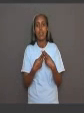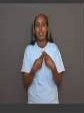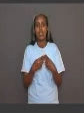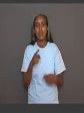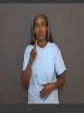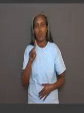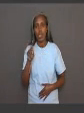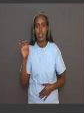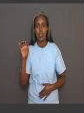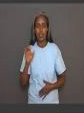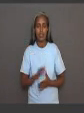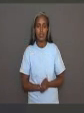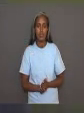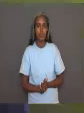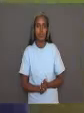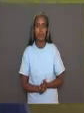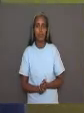by 100.